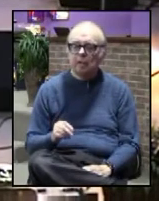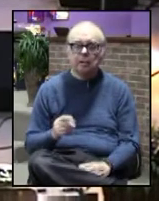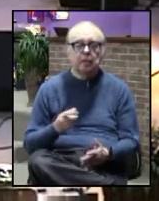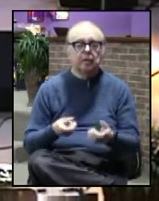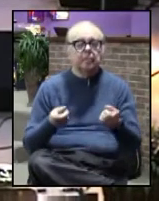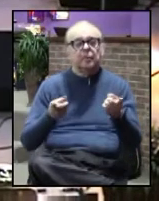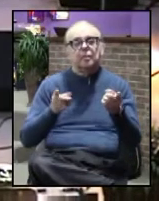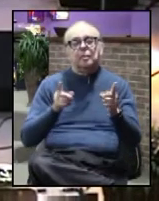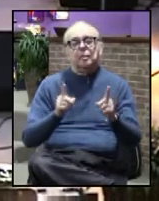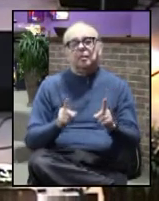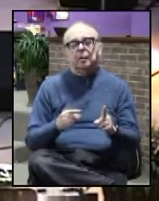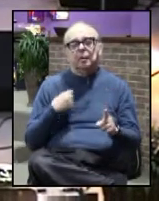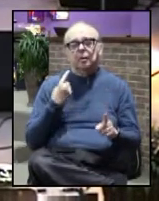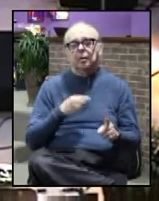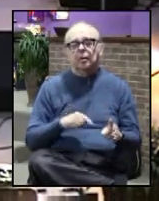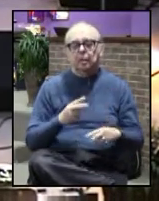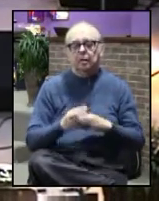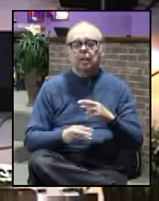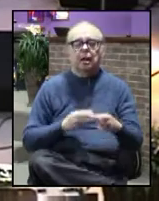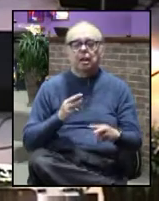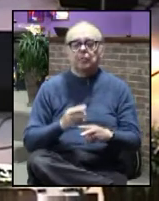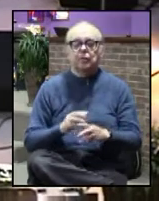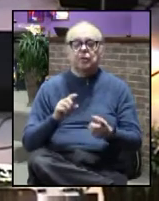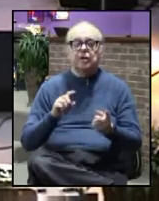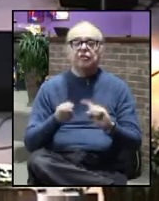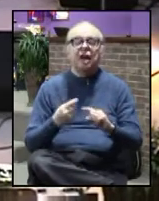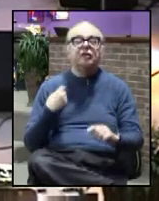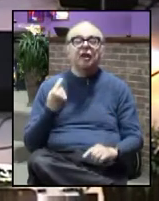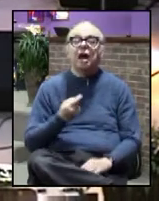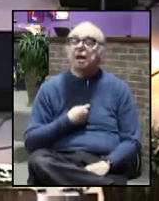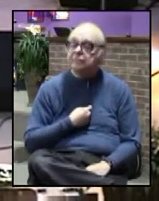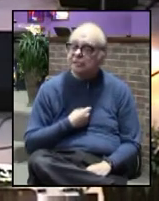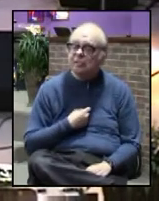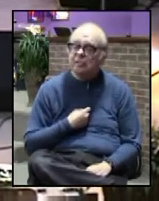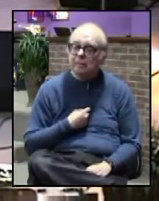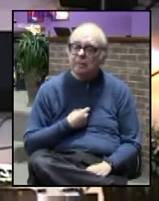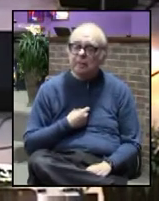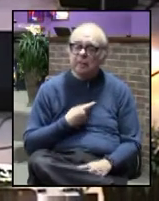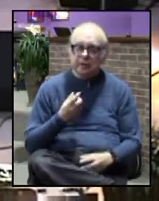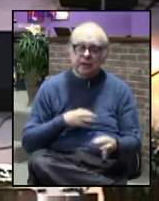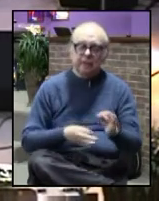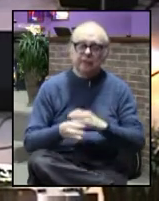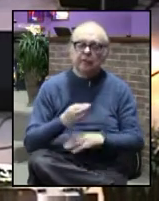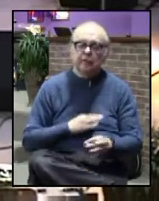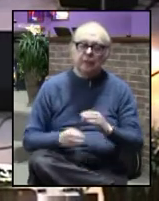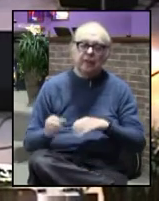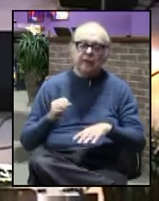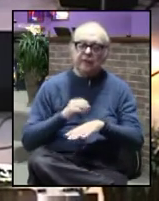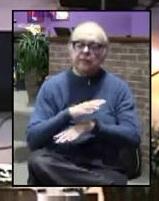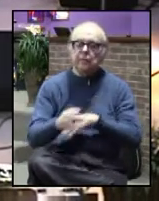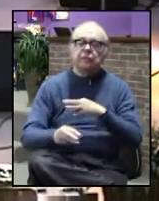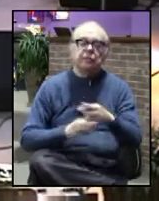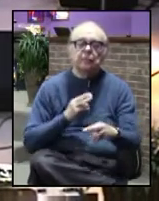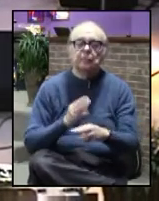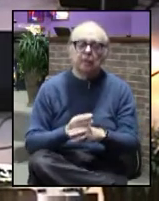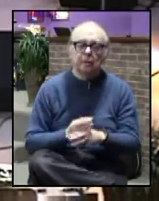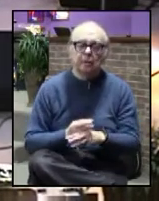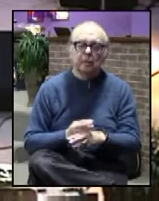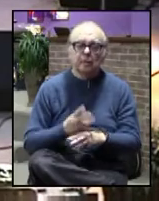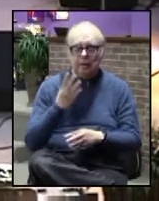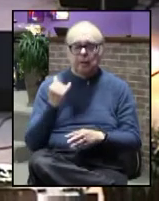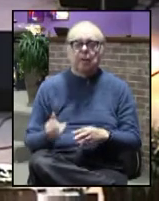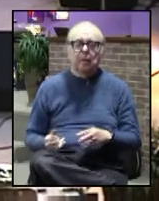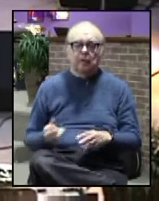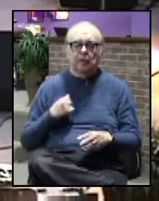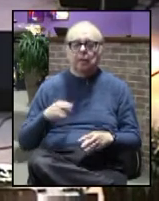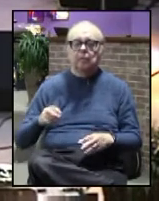What's happening is we're letting the world change us instead of us impacting the world. Why?